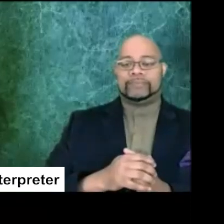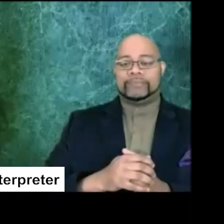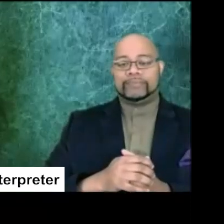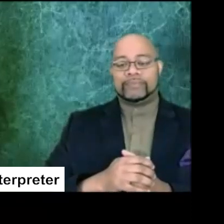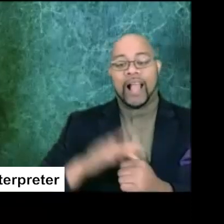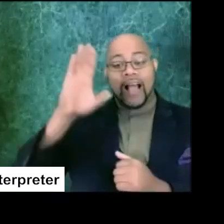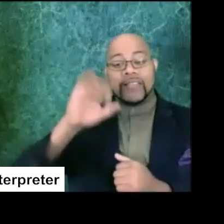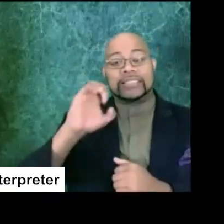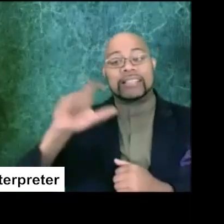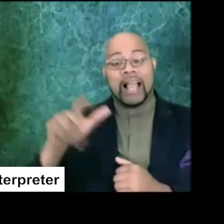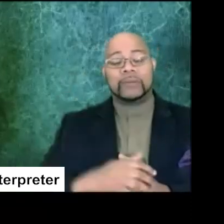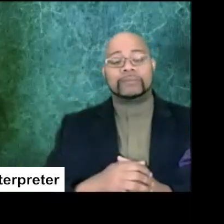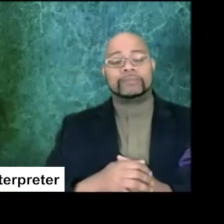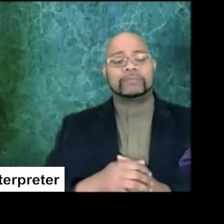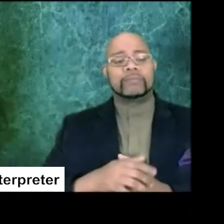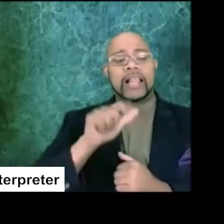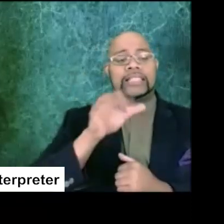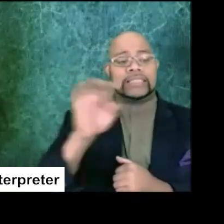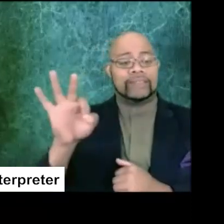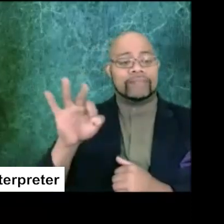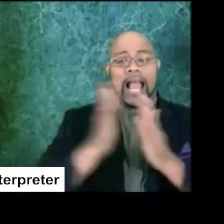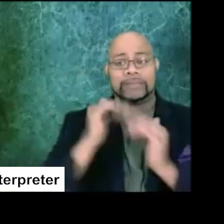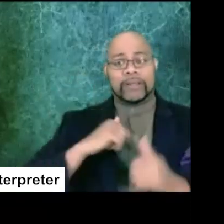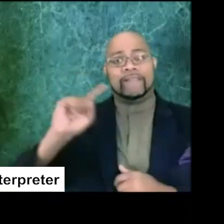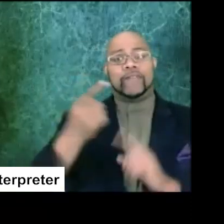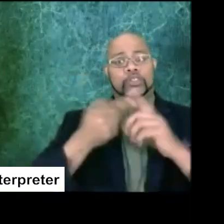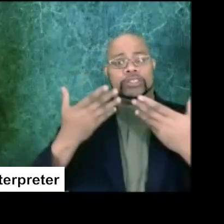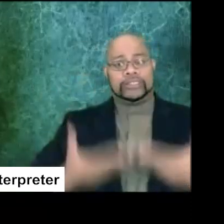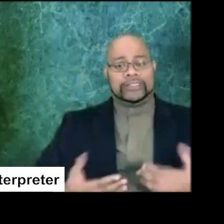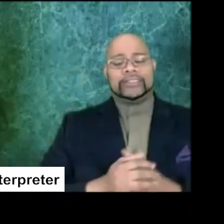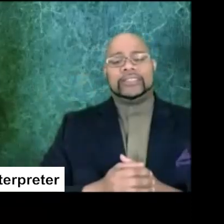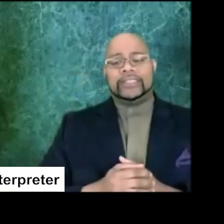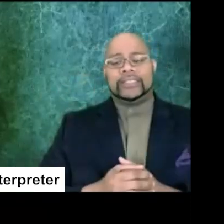Hi, this is Cal. Lateef asked me to go first.